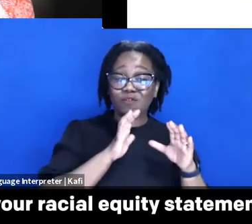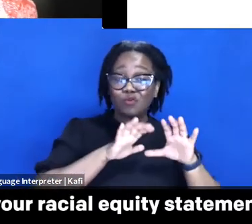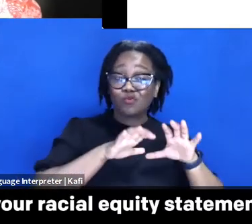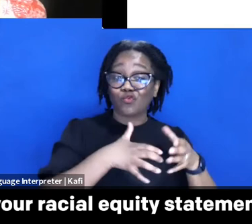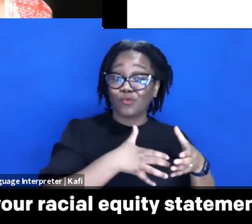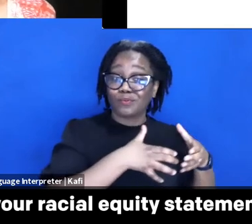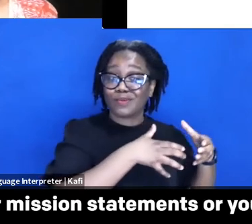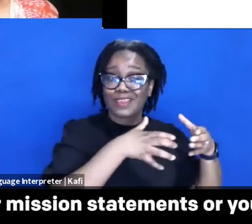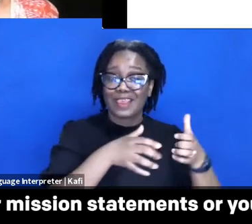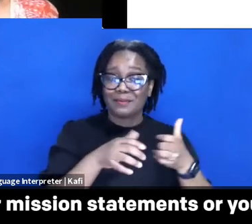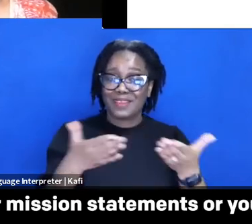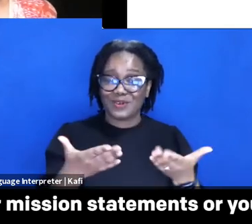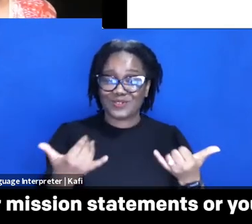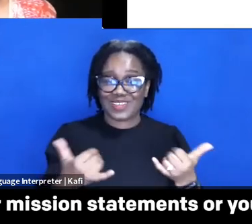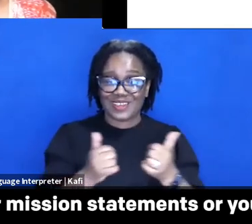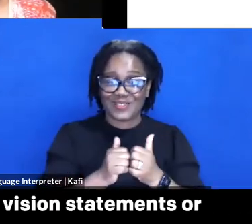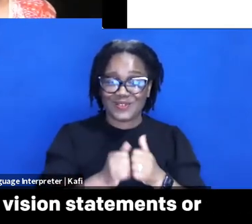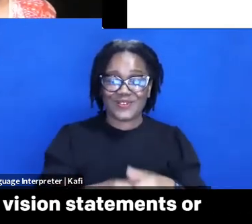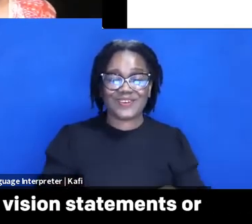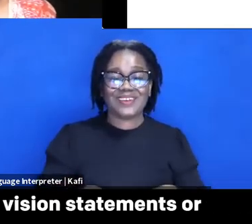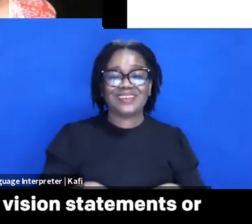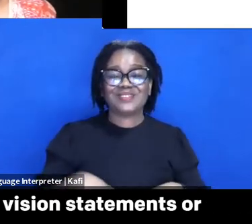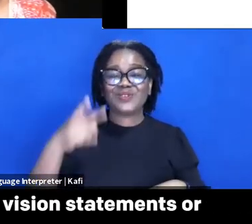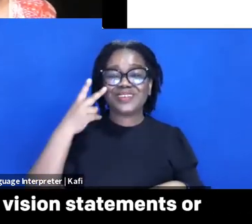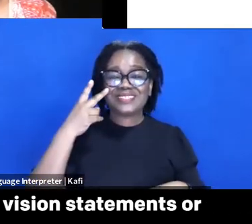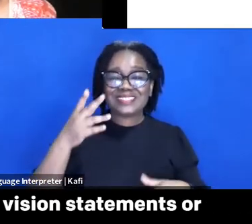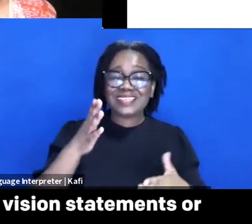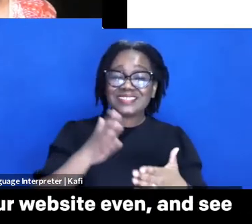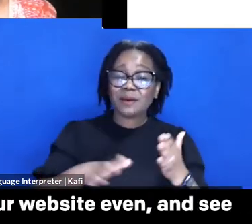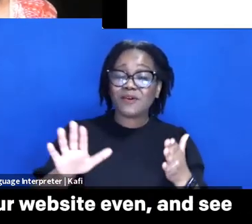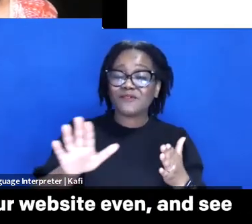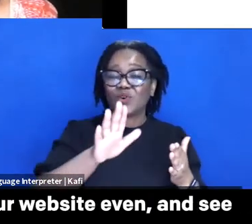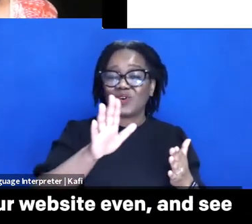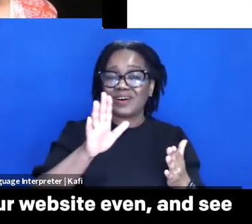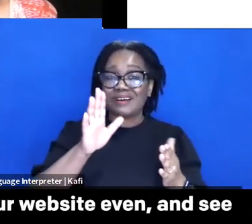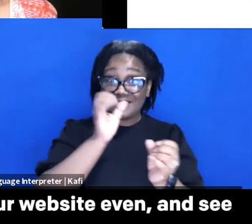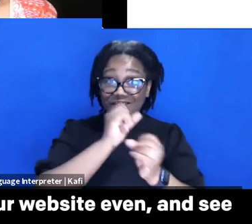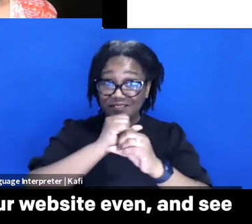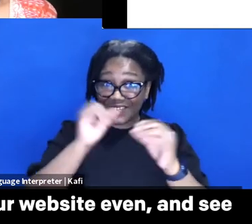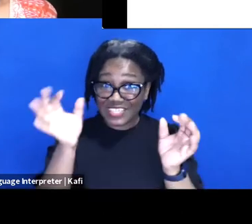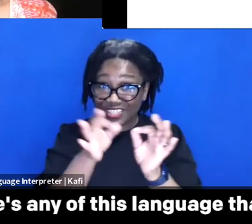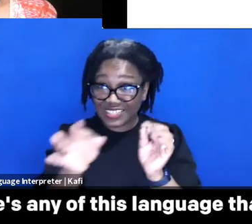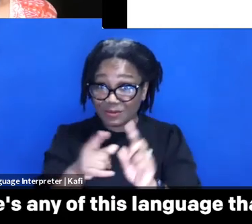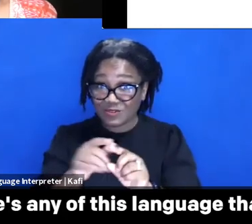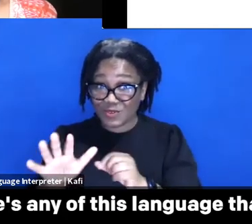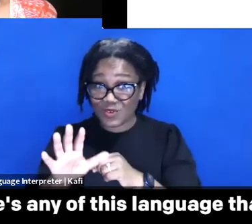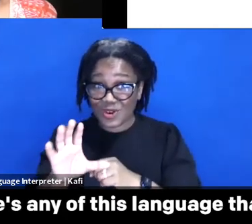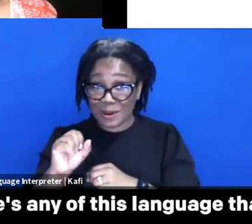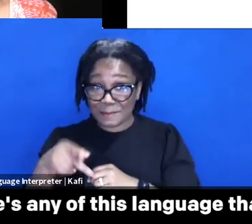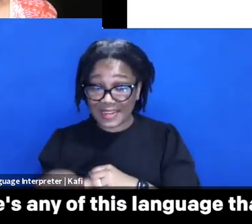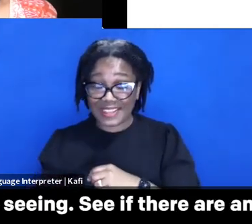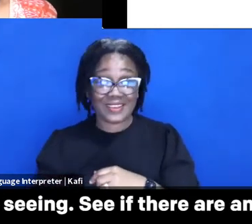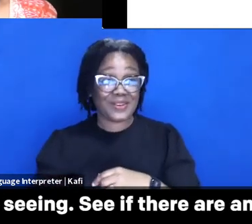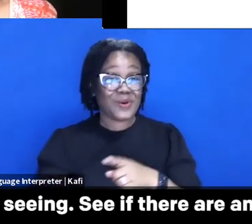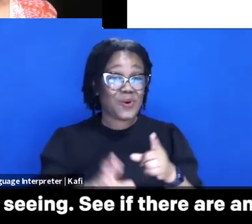racial equity statements, or your mission statements, or your vision statements, or your websites even, and see if there's any of this